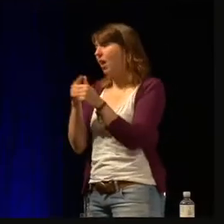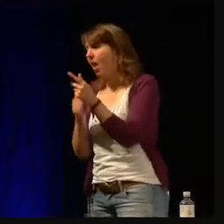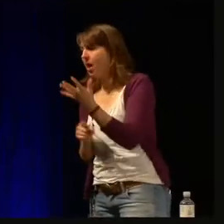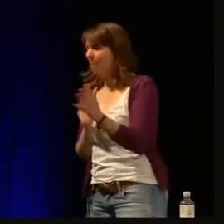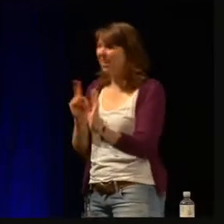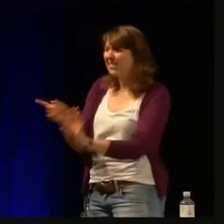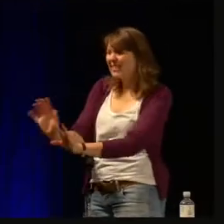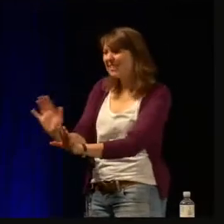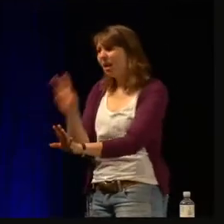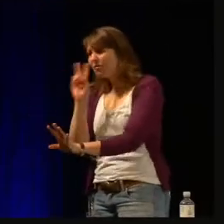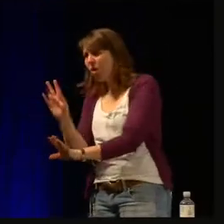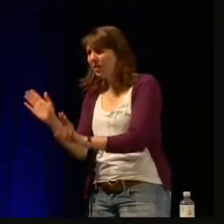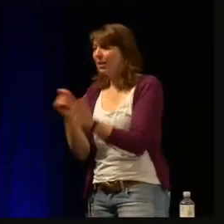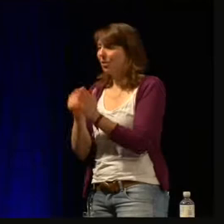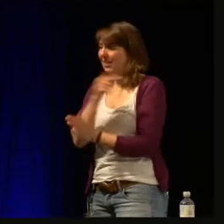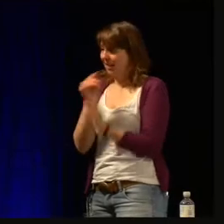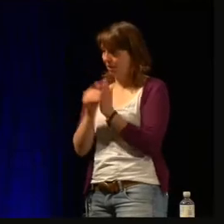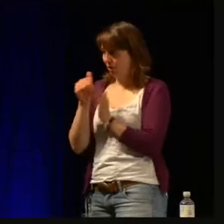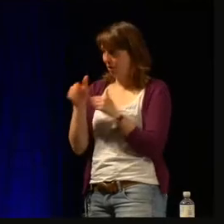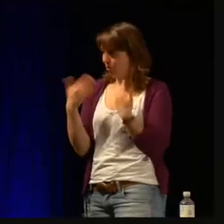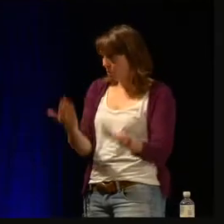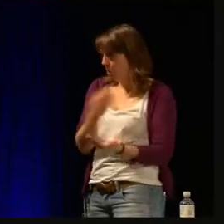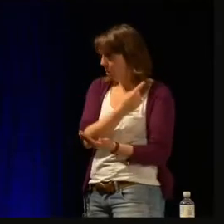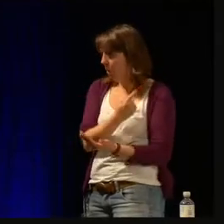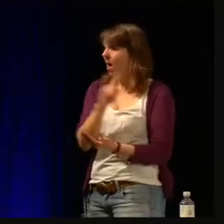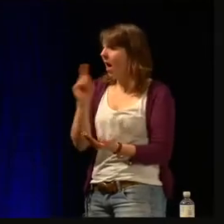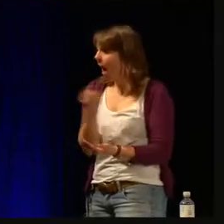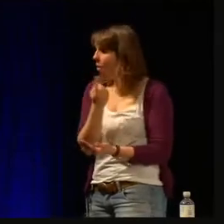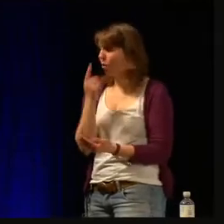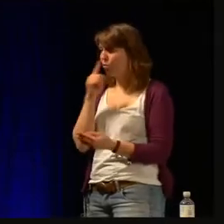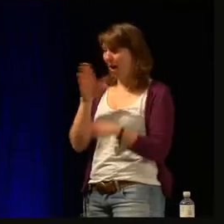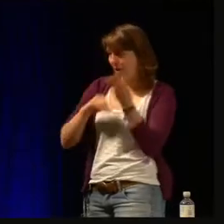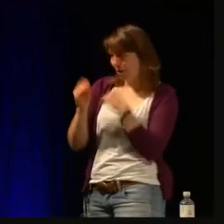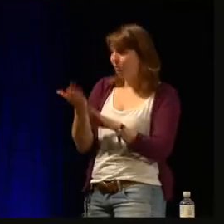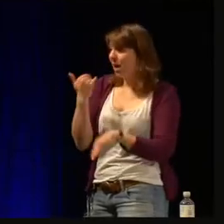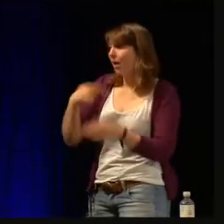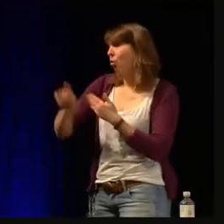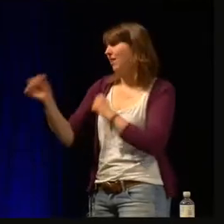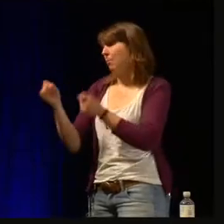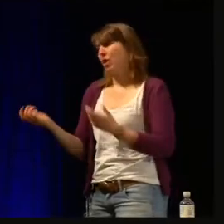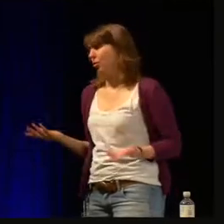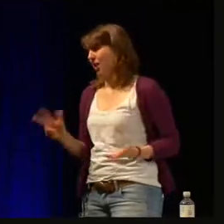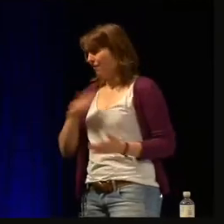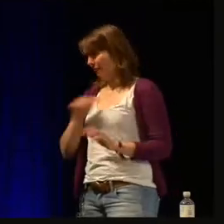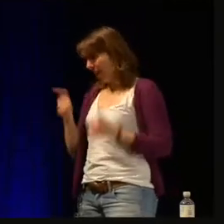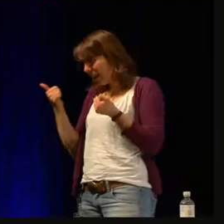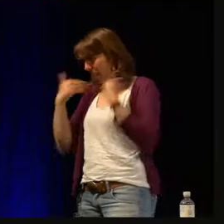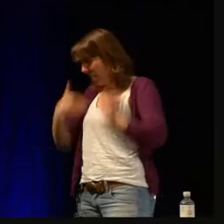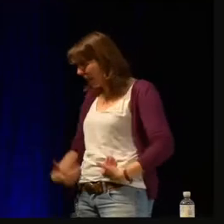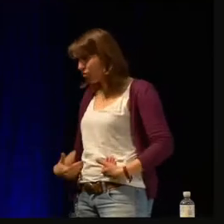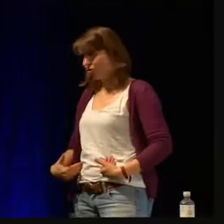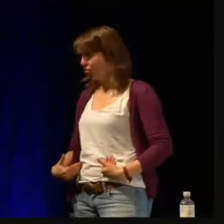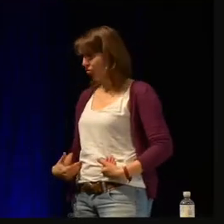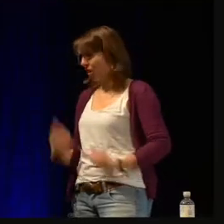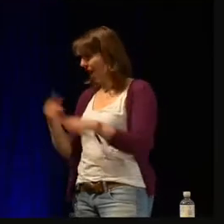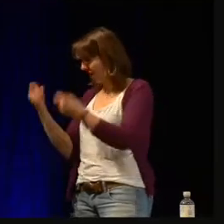fluent traffic, and all the promises that come with that, we can be quite skeptical about that because, of course,